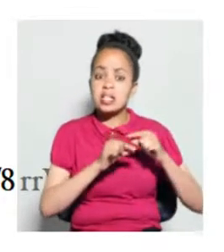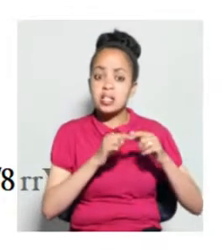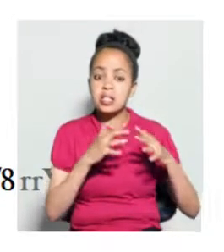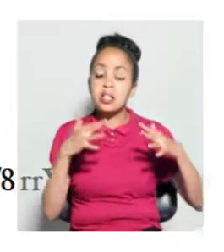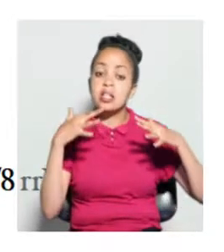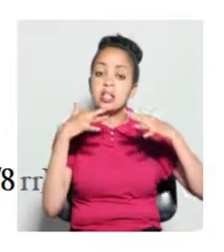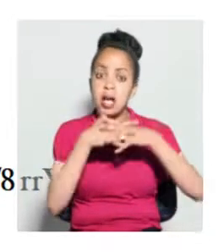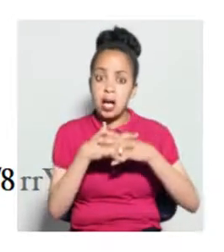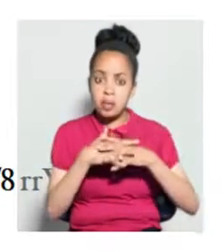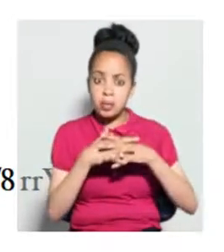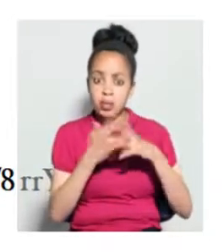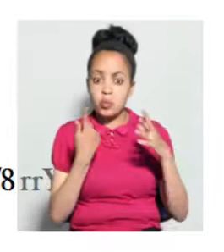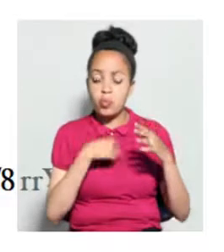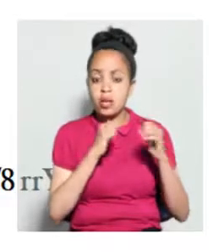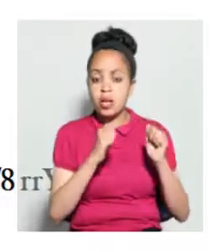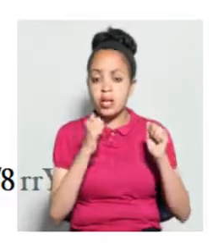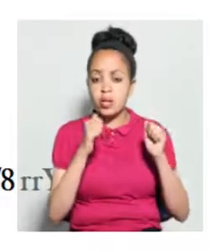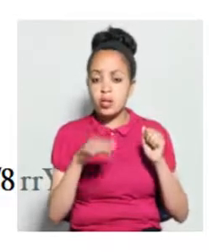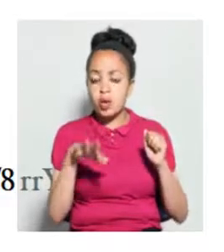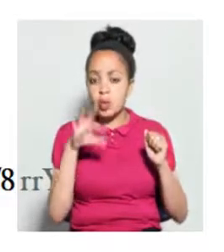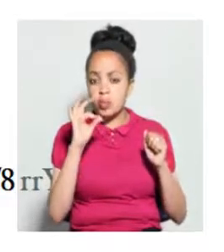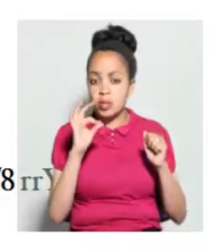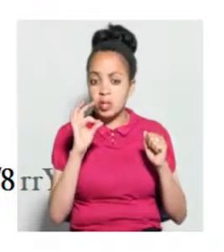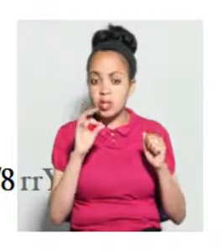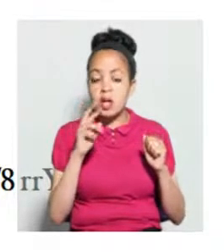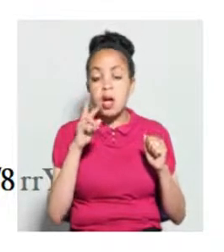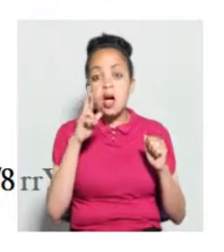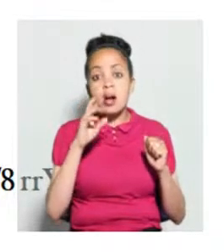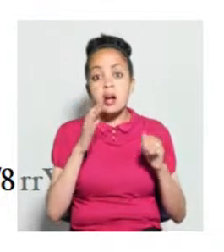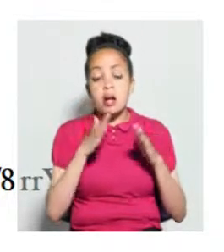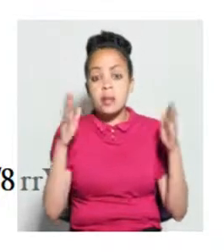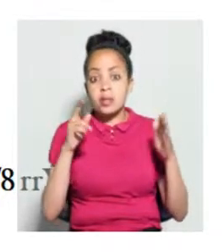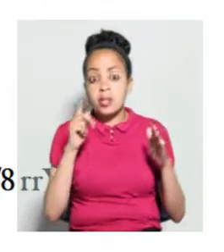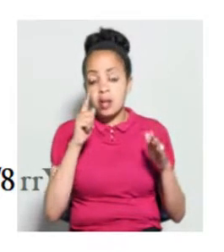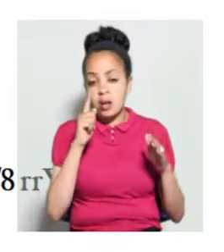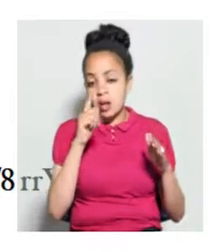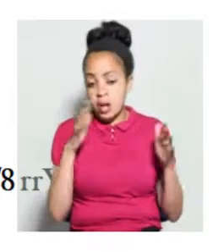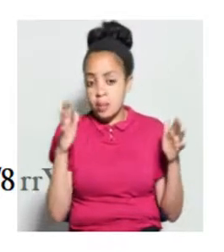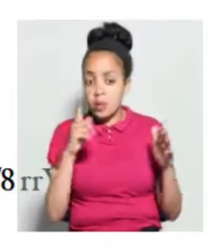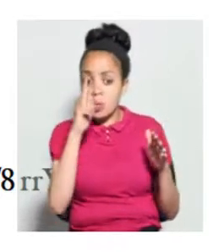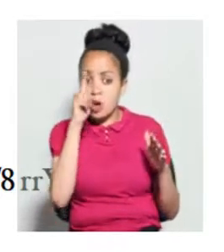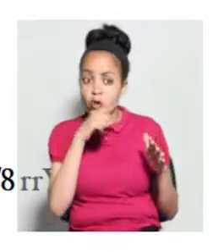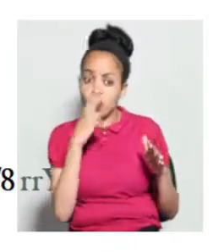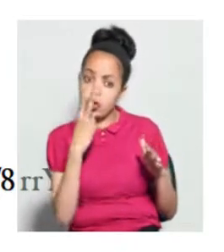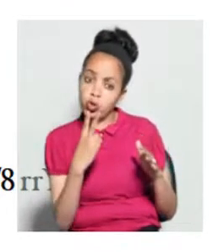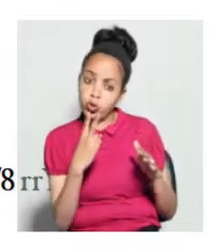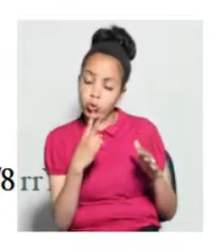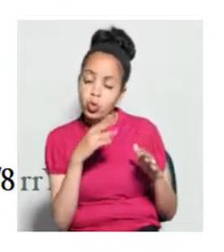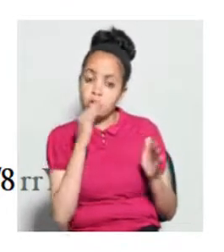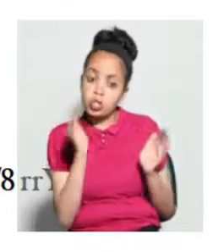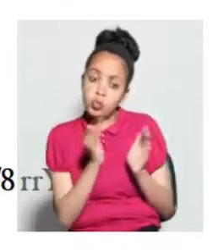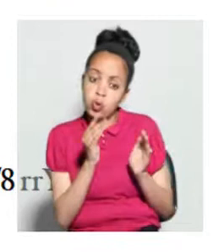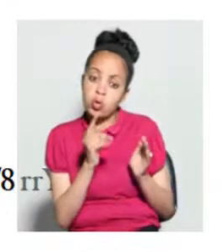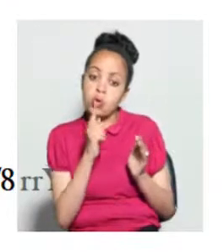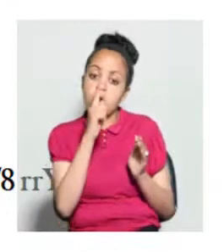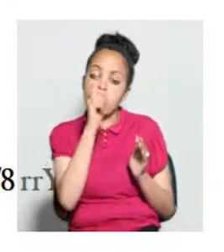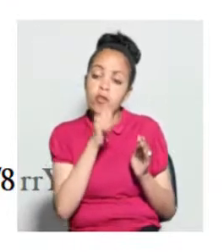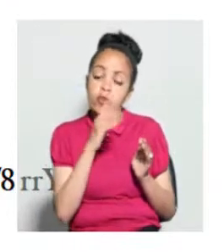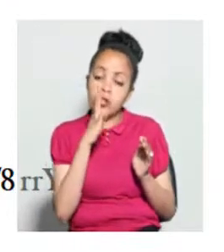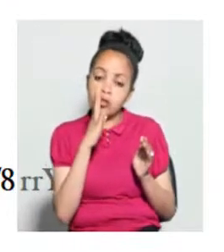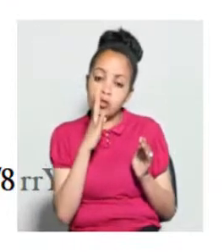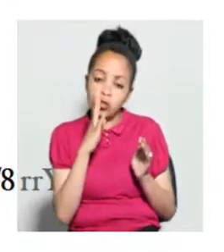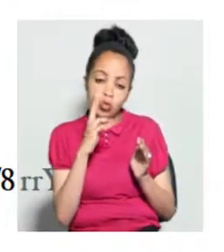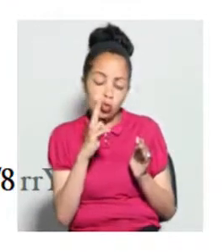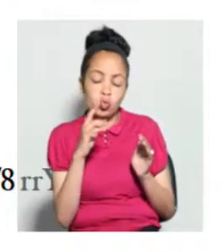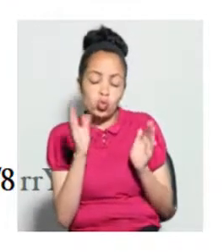cross again. We can obtain 1/4 R capital, 1/2 R capital small, and again 1/4 R